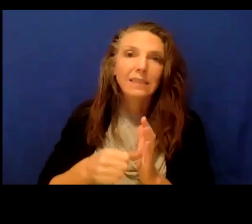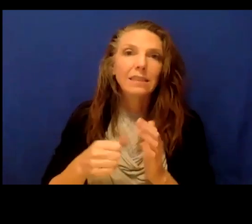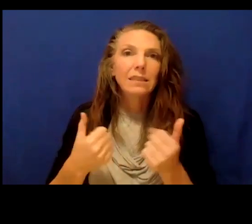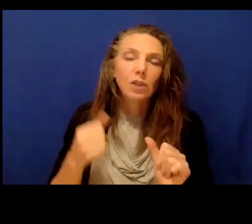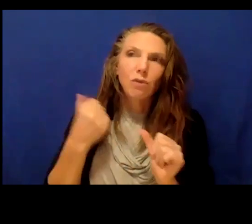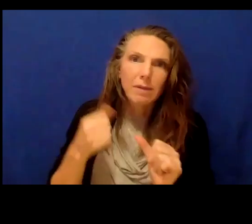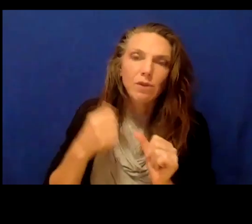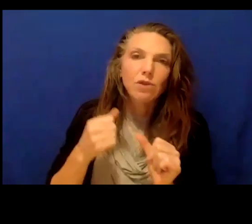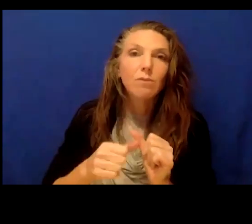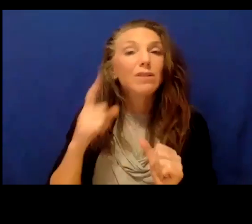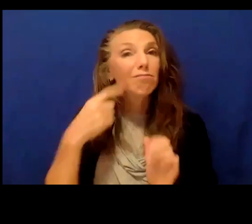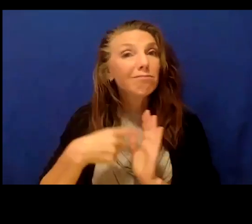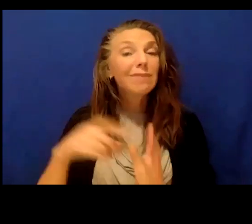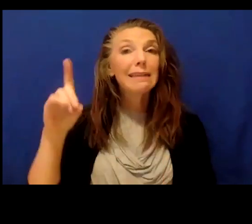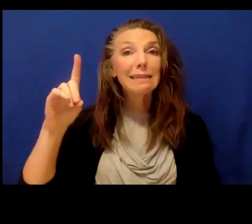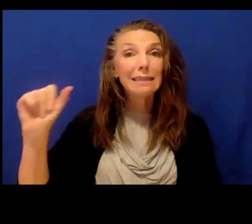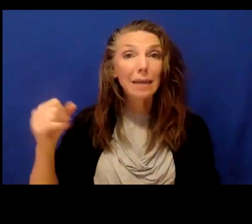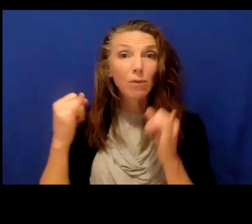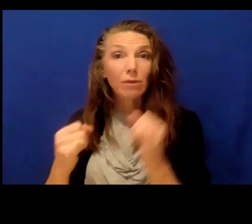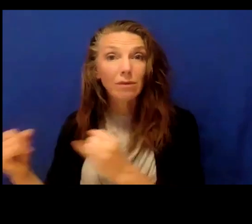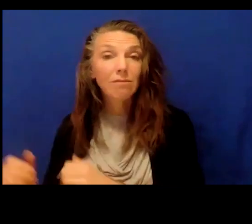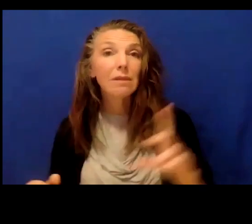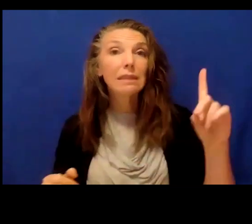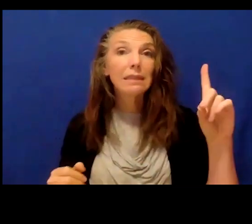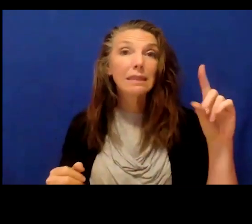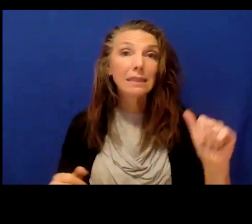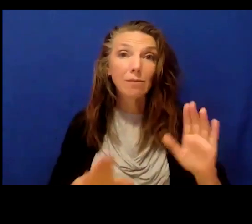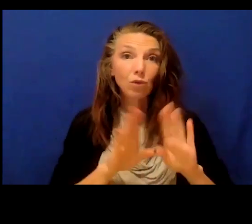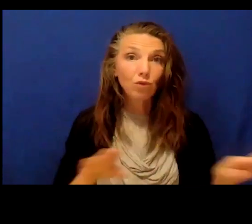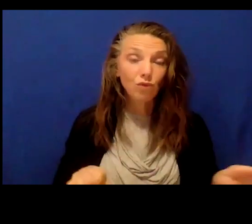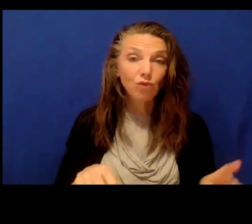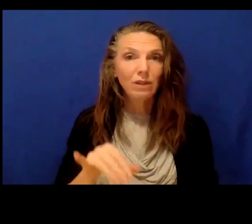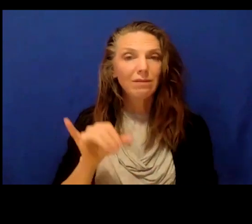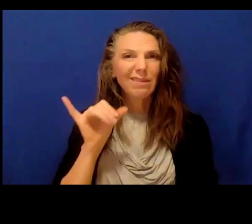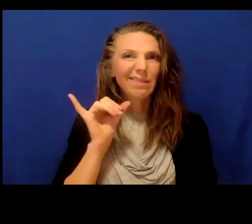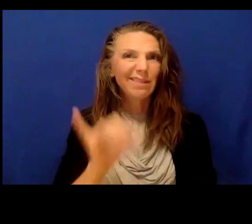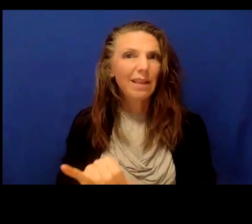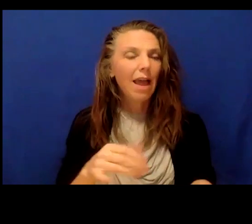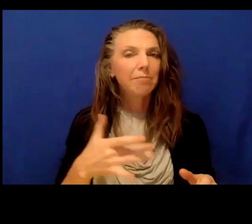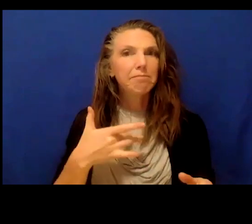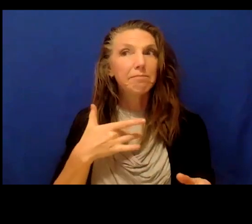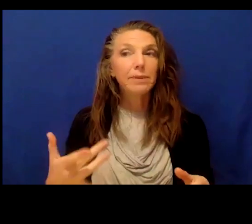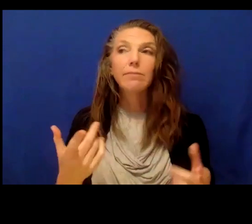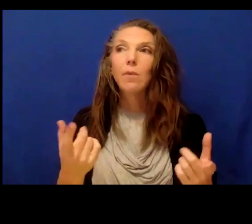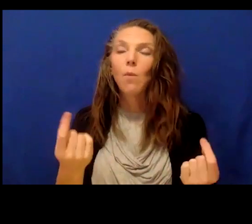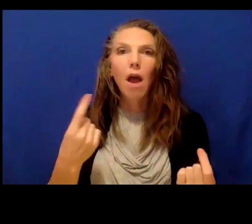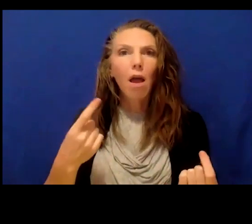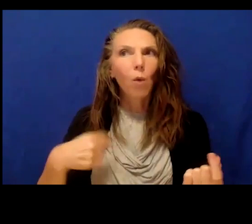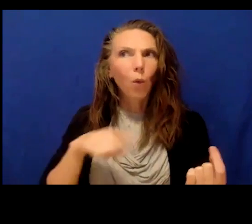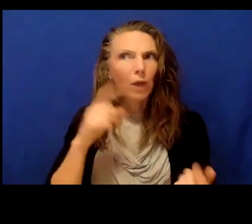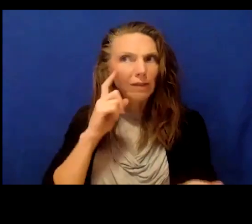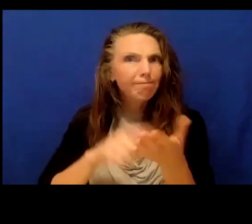language, such as disabled individuals or disabled children, because that's what many um,